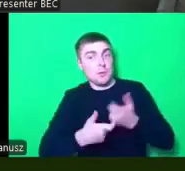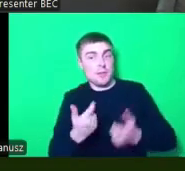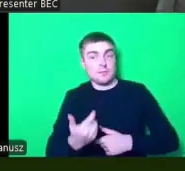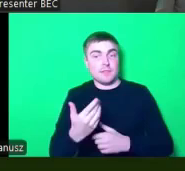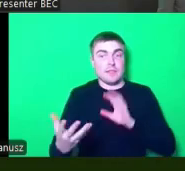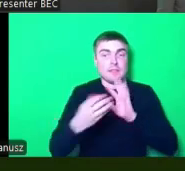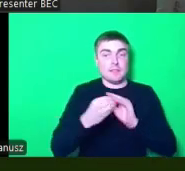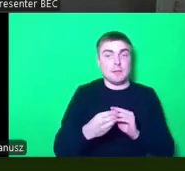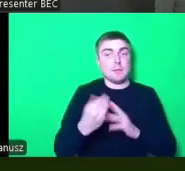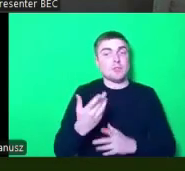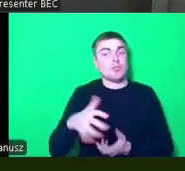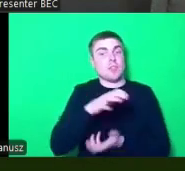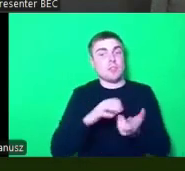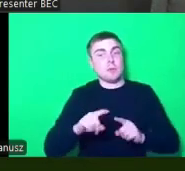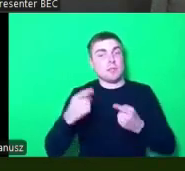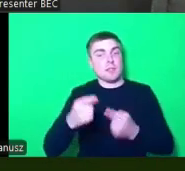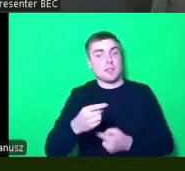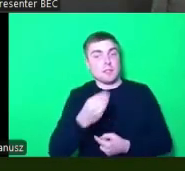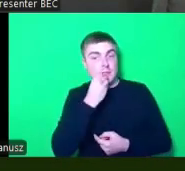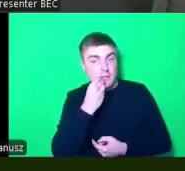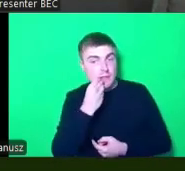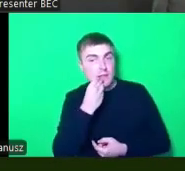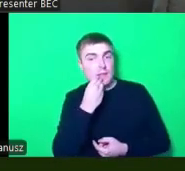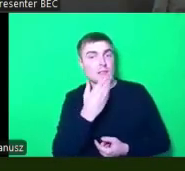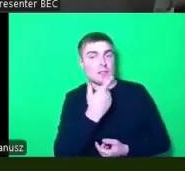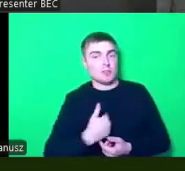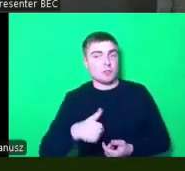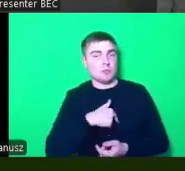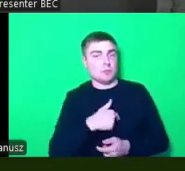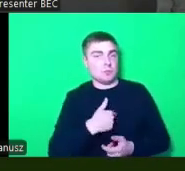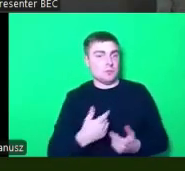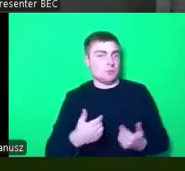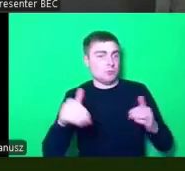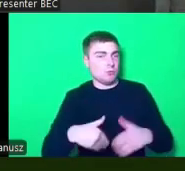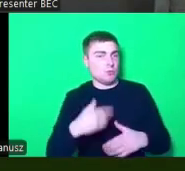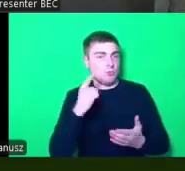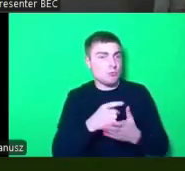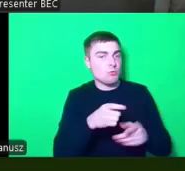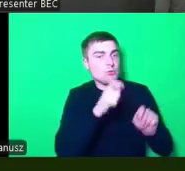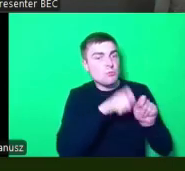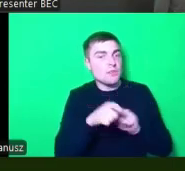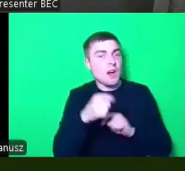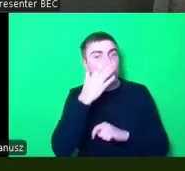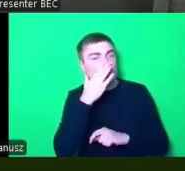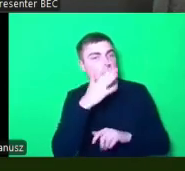the intensive commercial forests of this world, to go for mixture and to